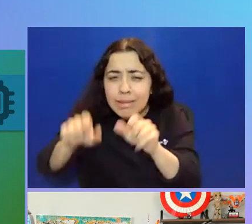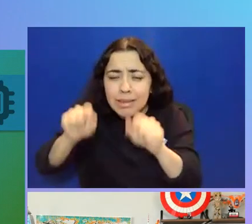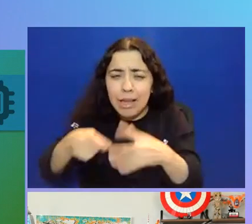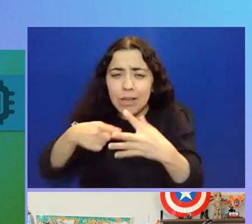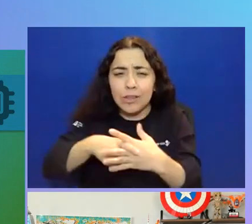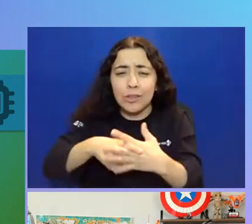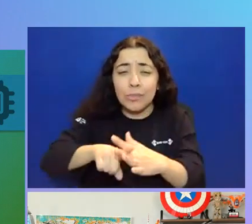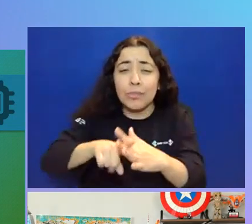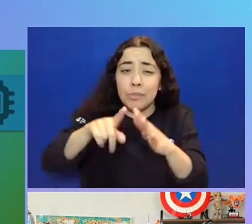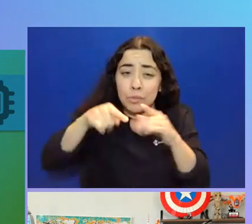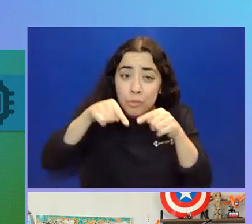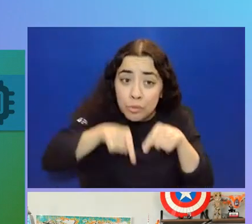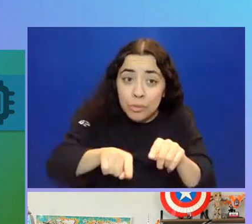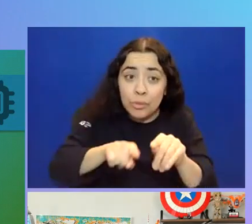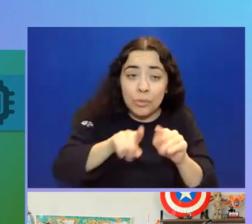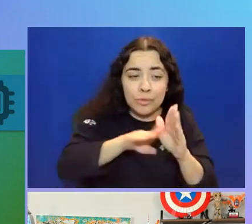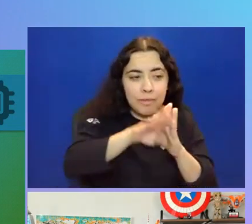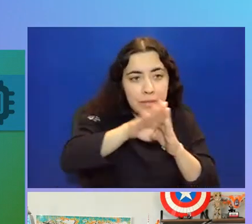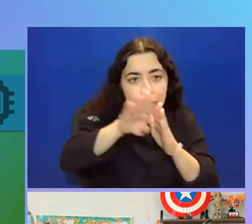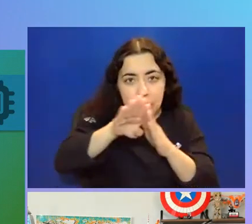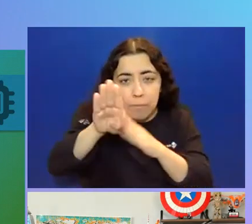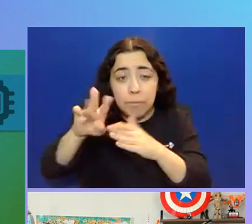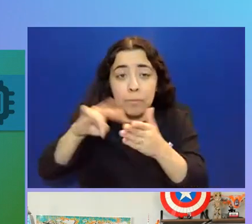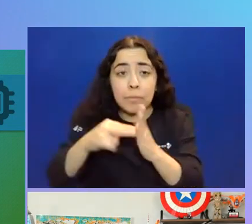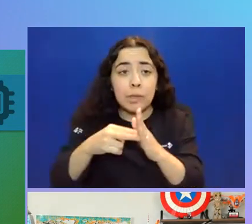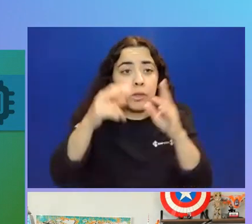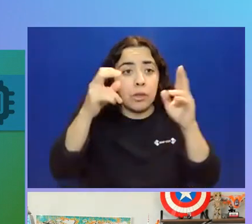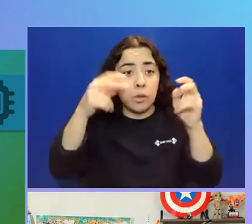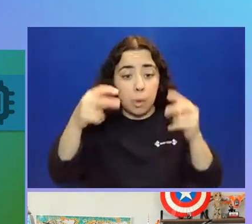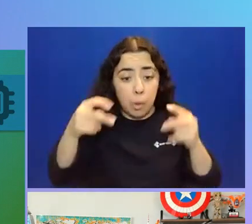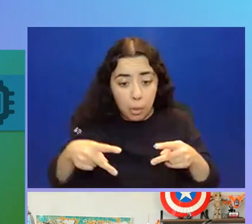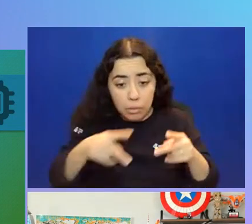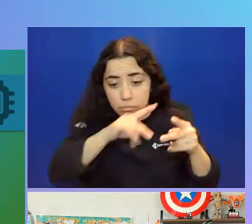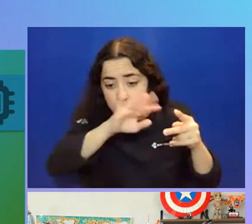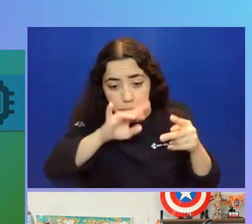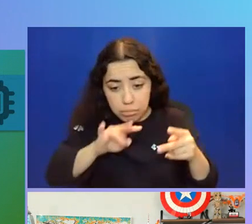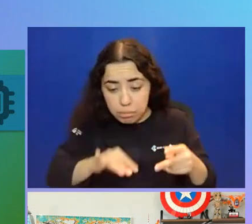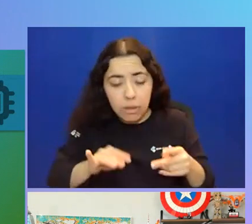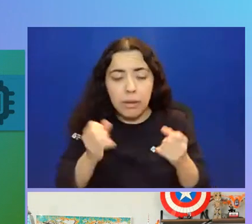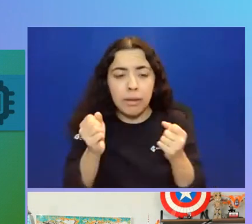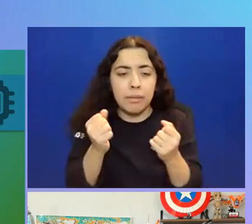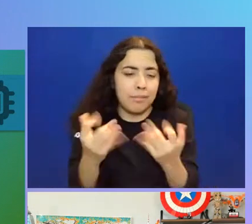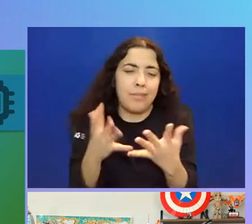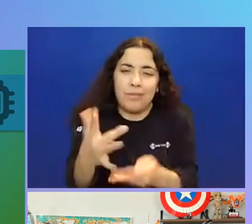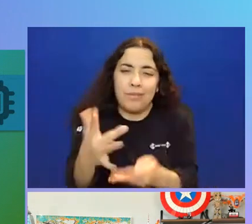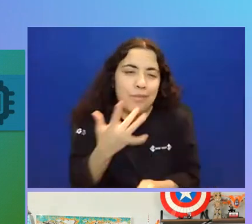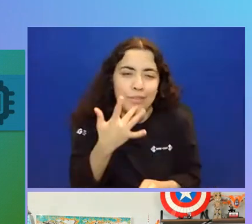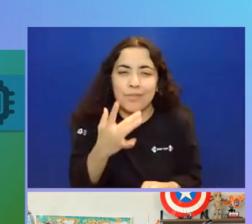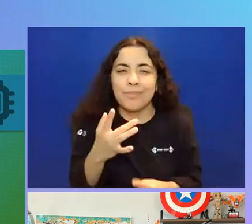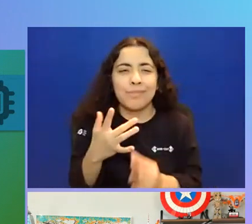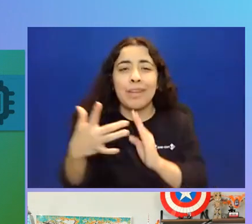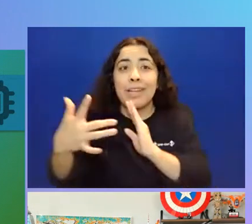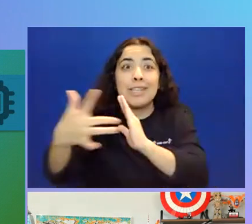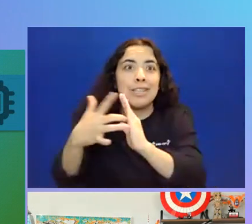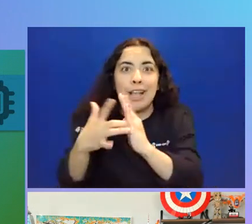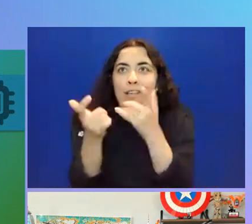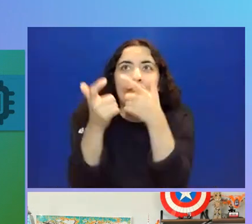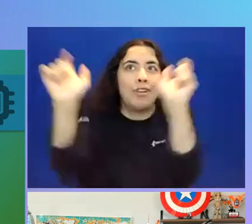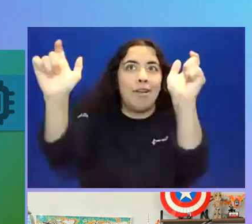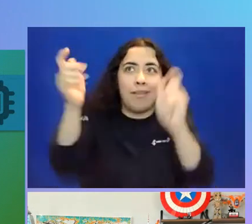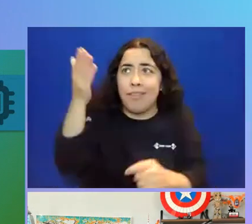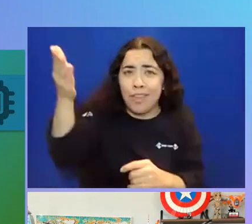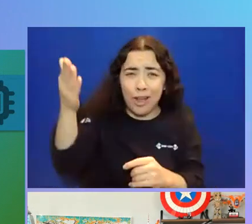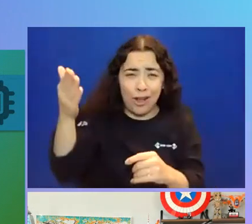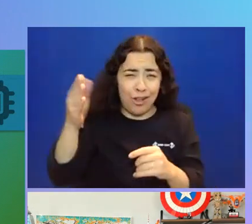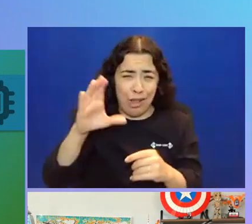that way, as your teams push code, and some of the name your favorites, tech giant out there, right? Like they're pushing